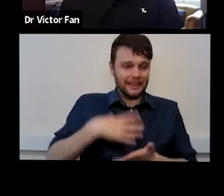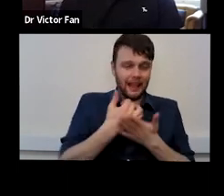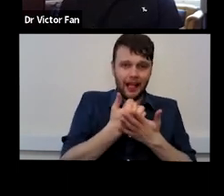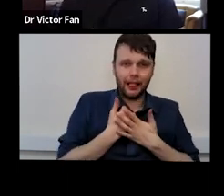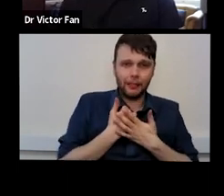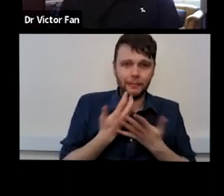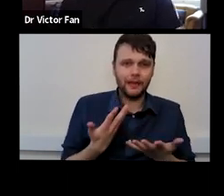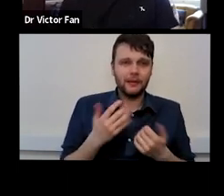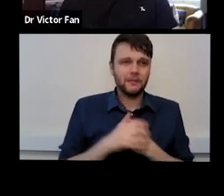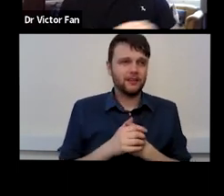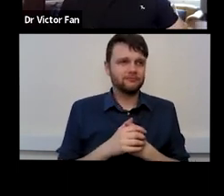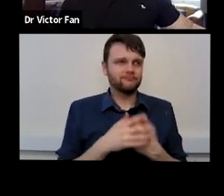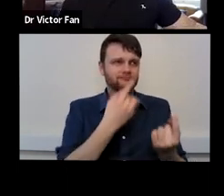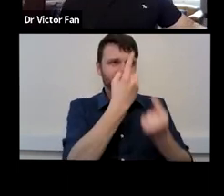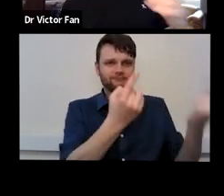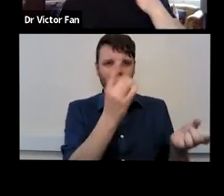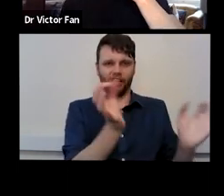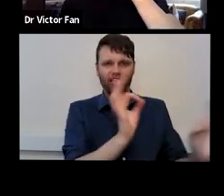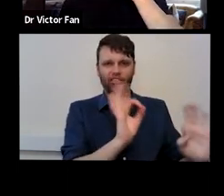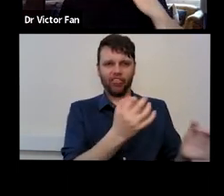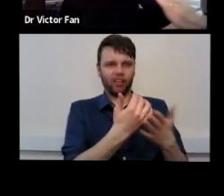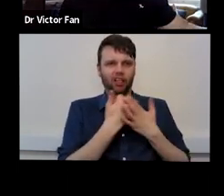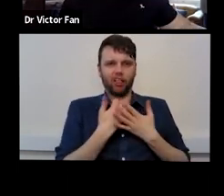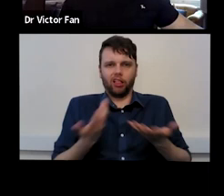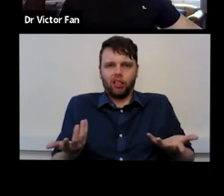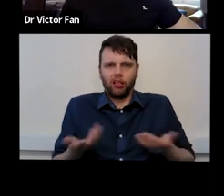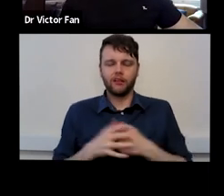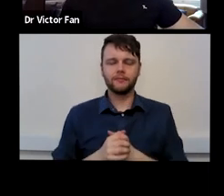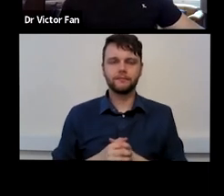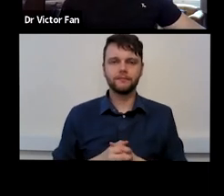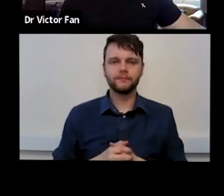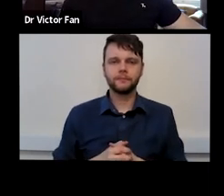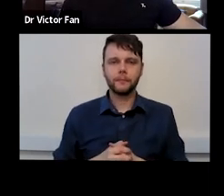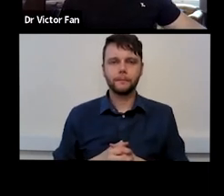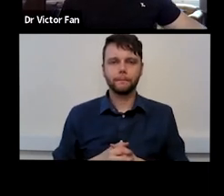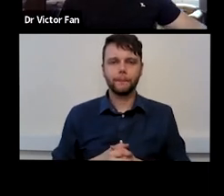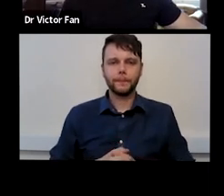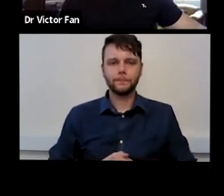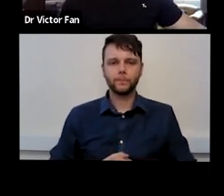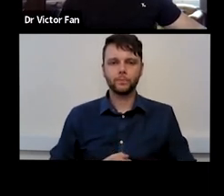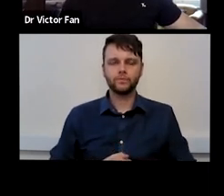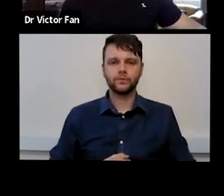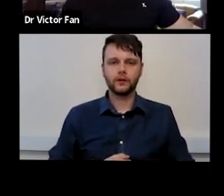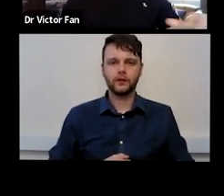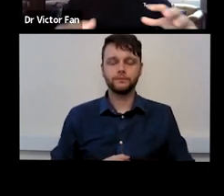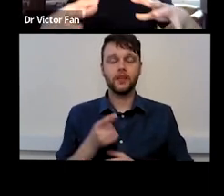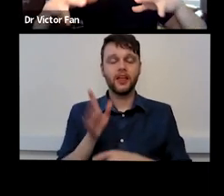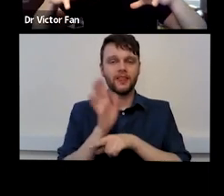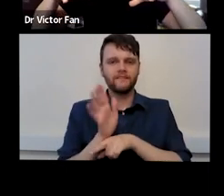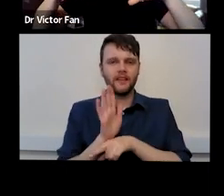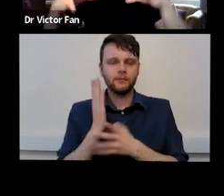decrepit, somehow no one wants to care about you anymore. The film